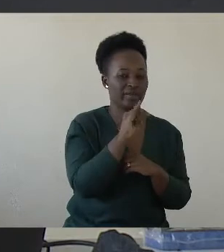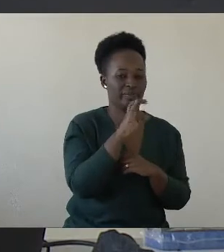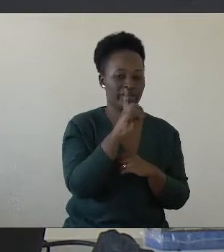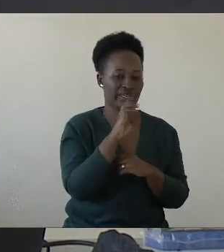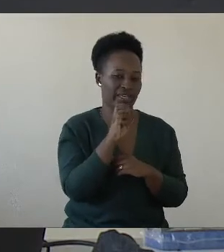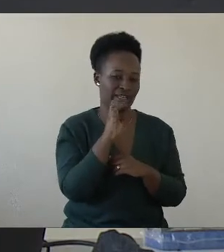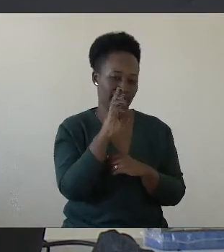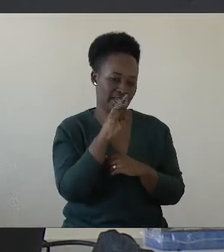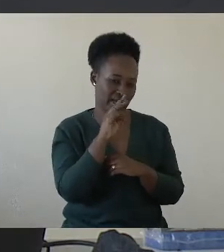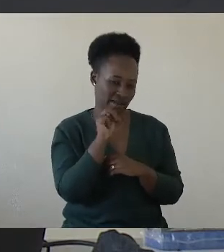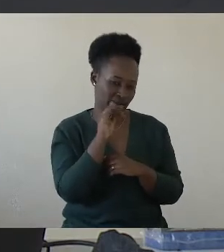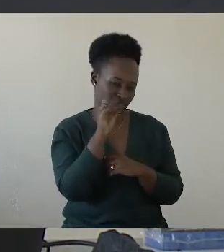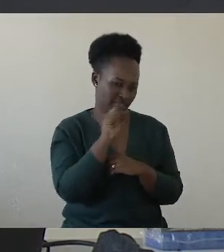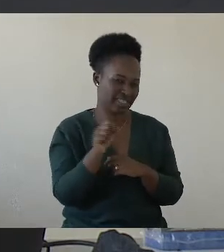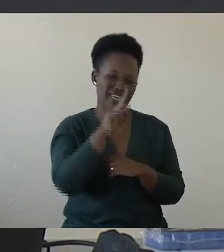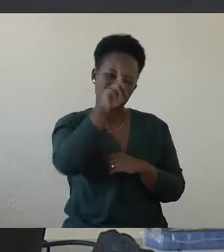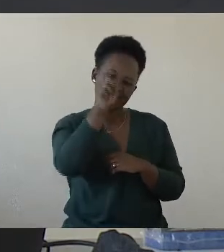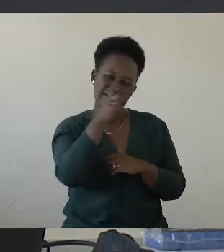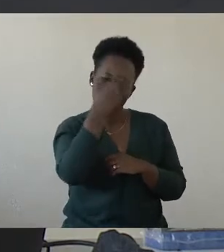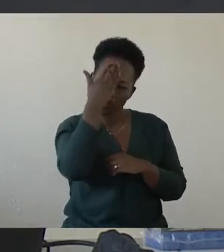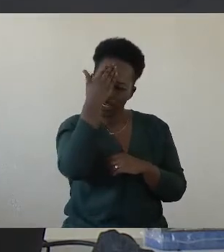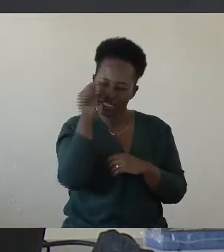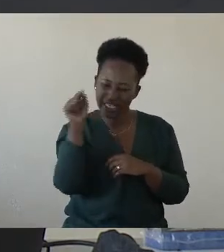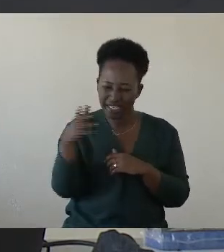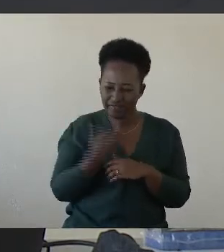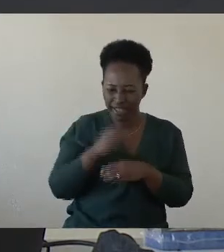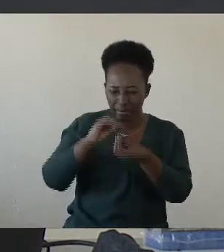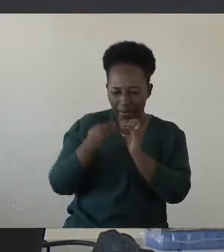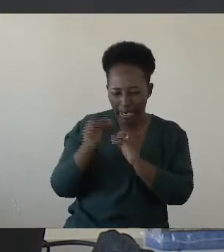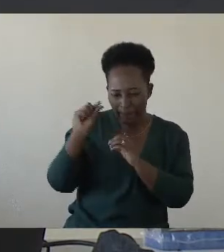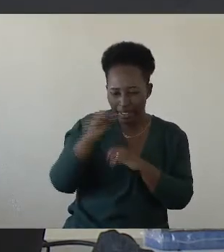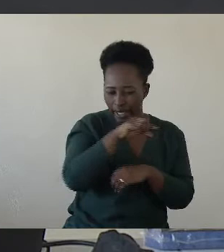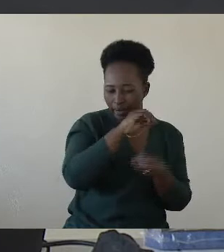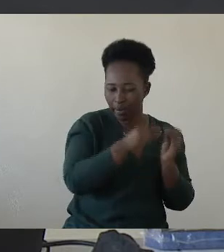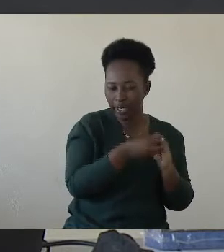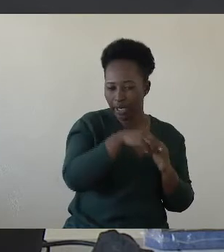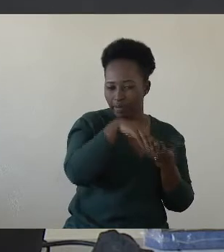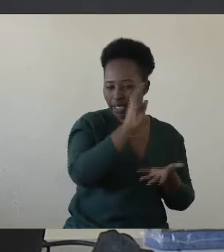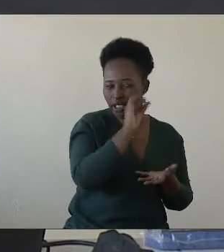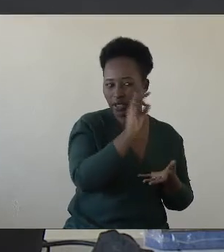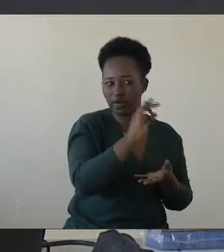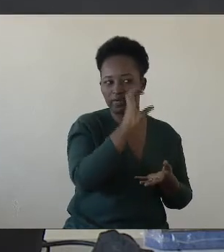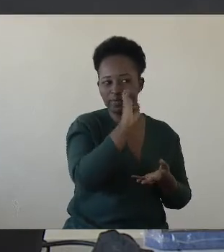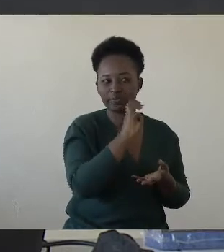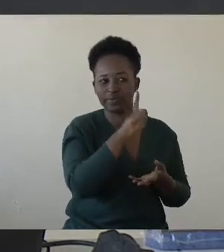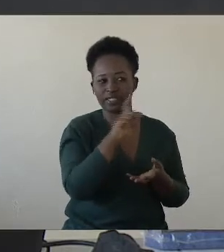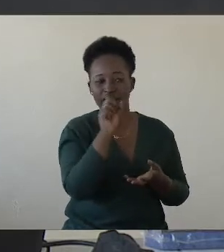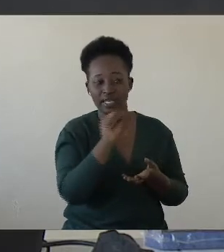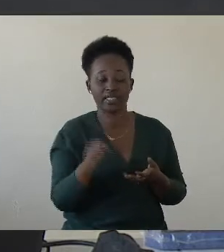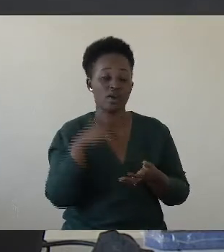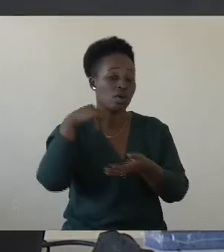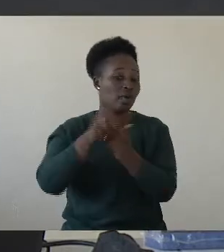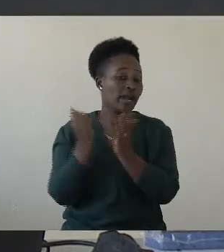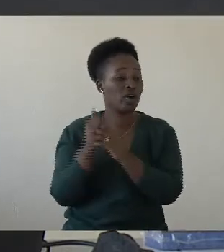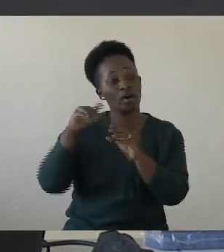cells in the dermis compared to the epidermis? The reason is, in the dermis there are a number of blood